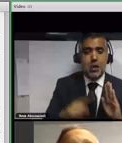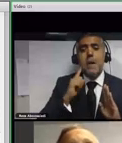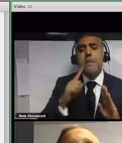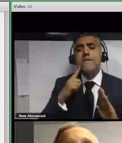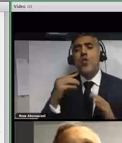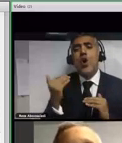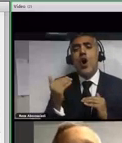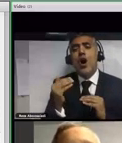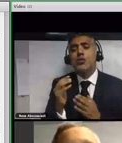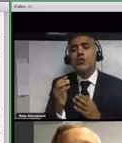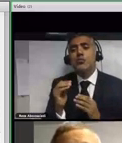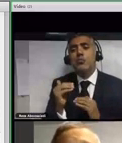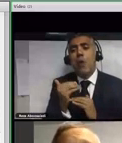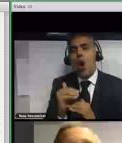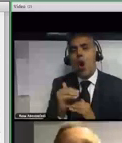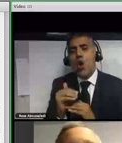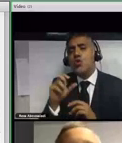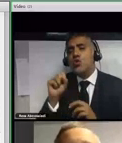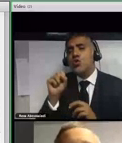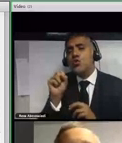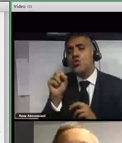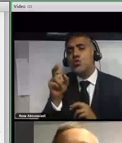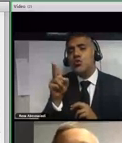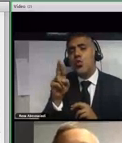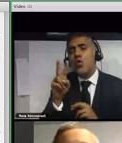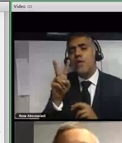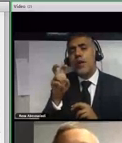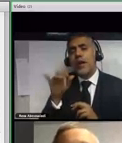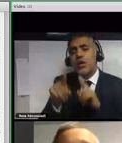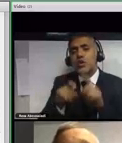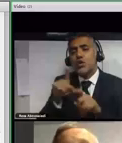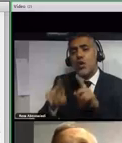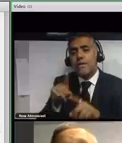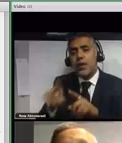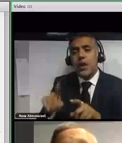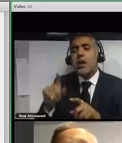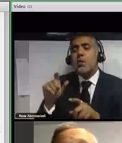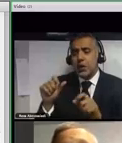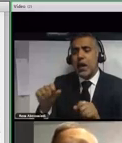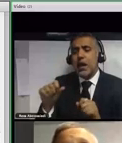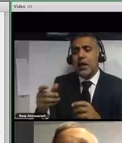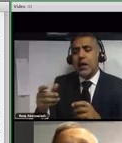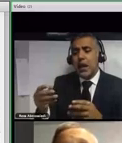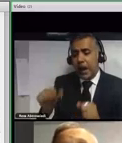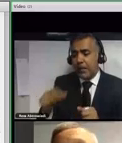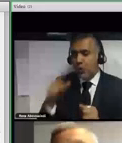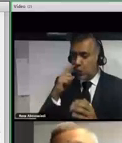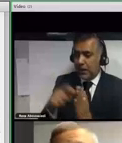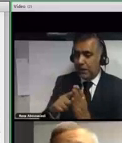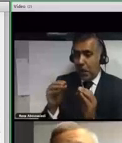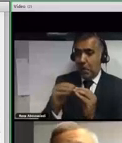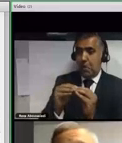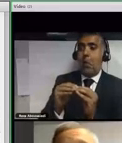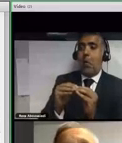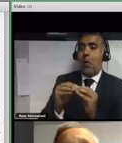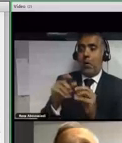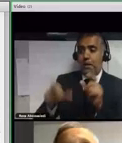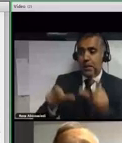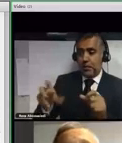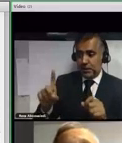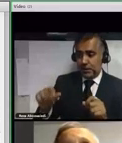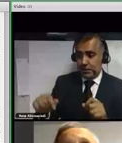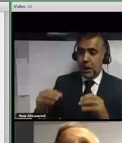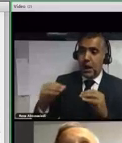module in a survey would give us would be able to identify more people with disabilities and